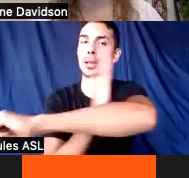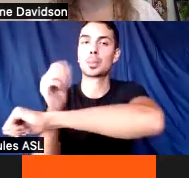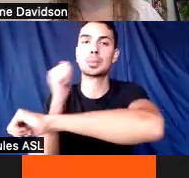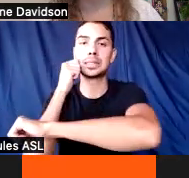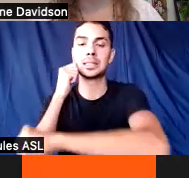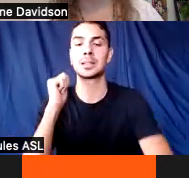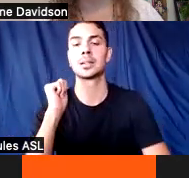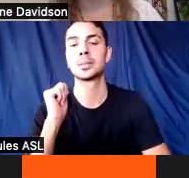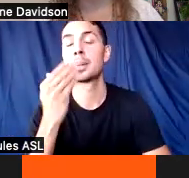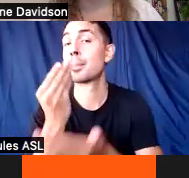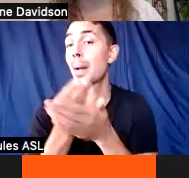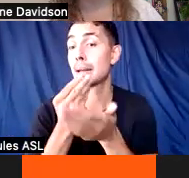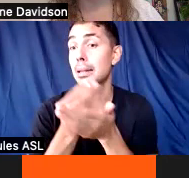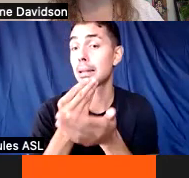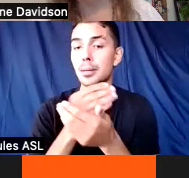Money.